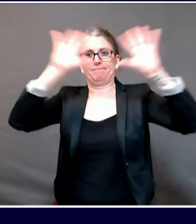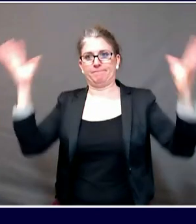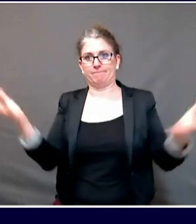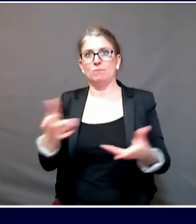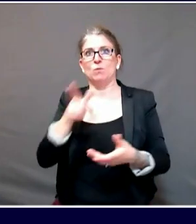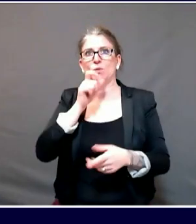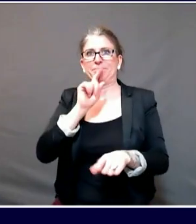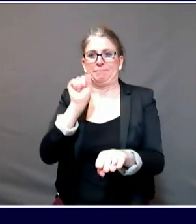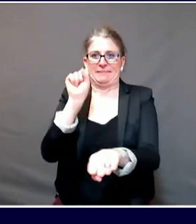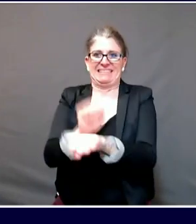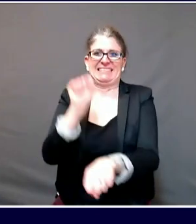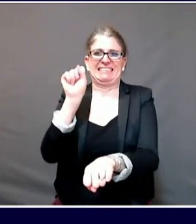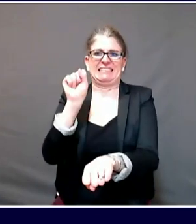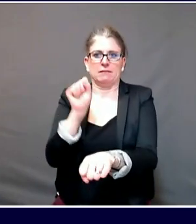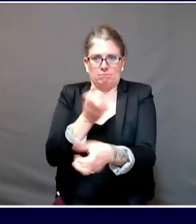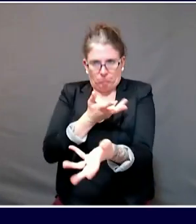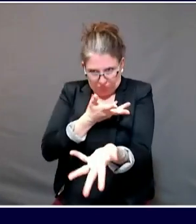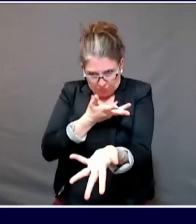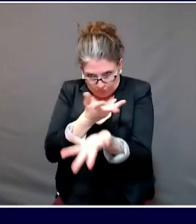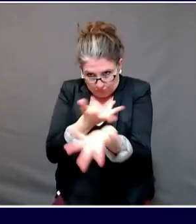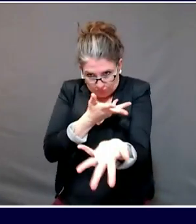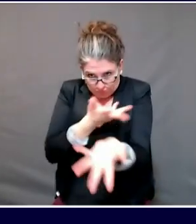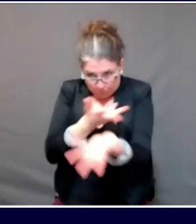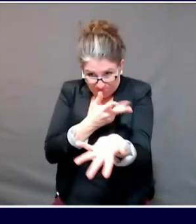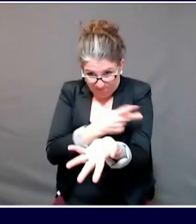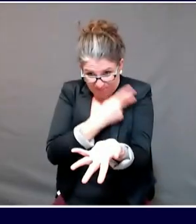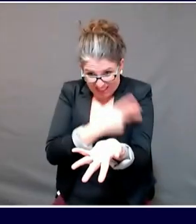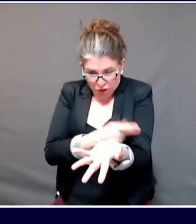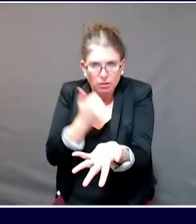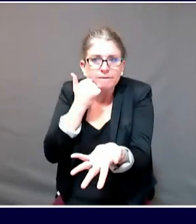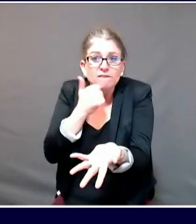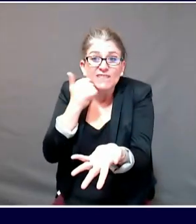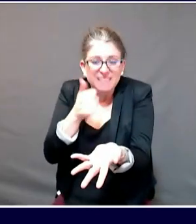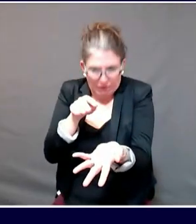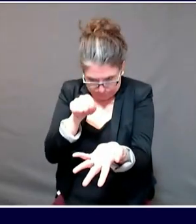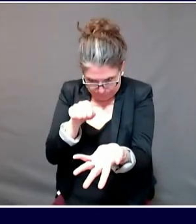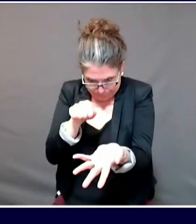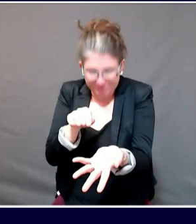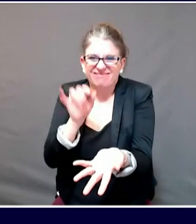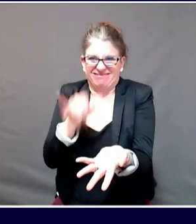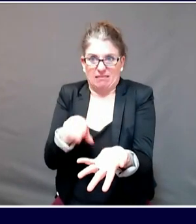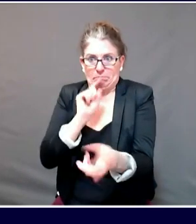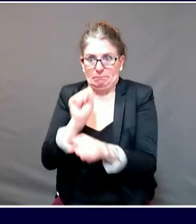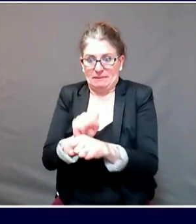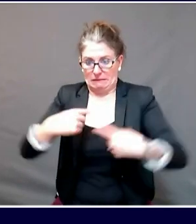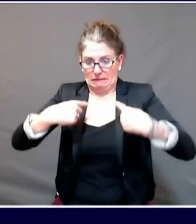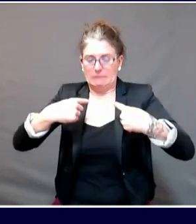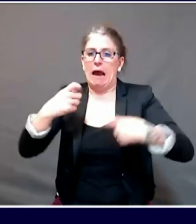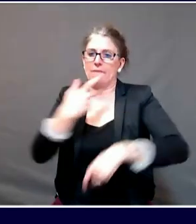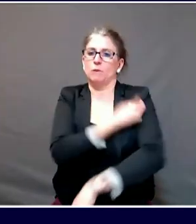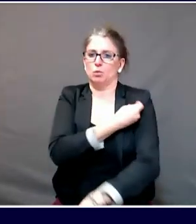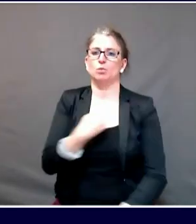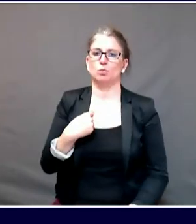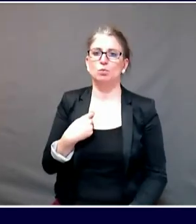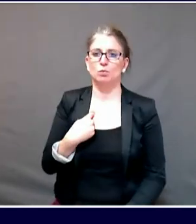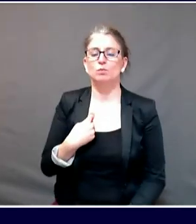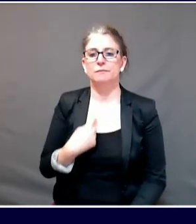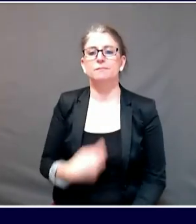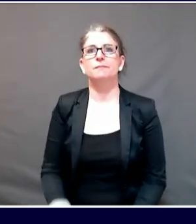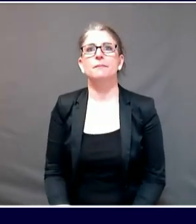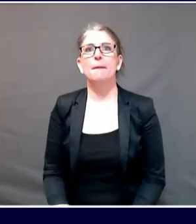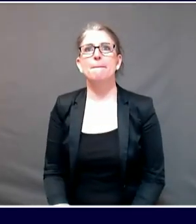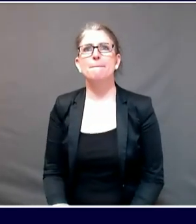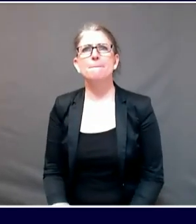clinicians. And then I have an unrelated question, more related to testing. How is the rapid test positive